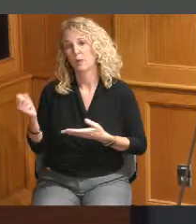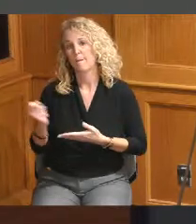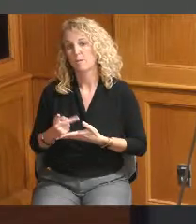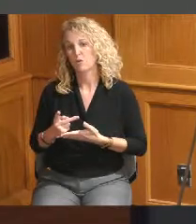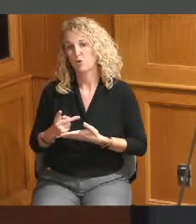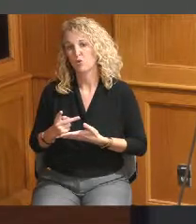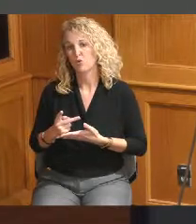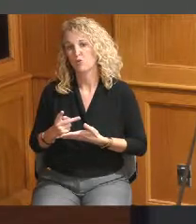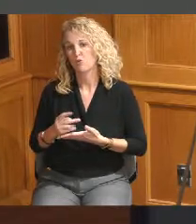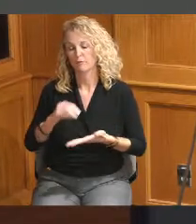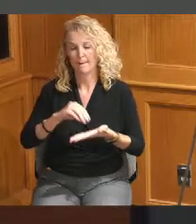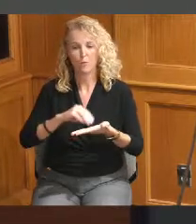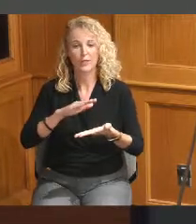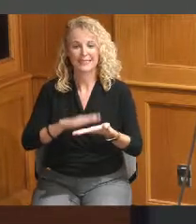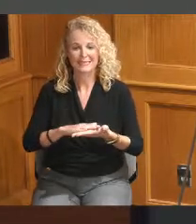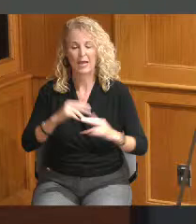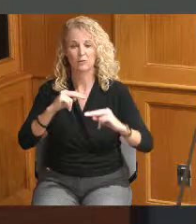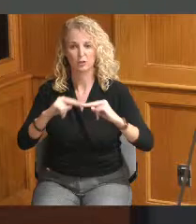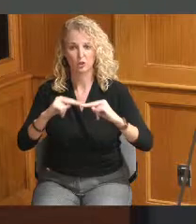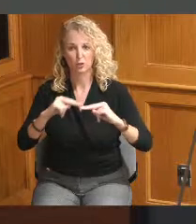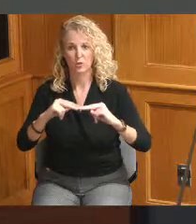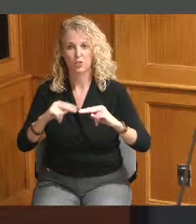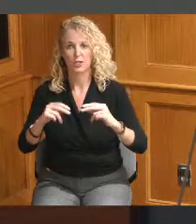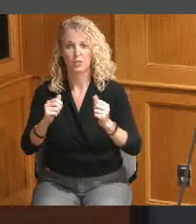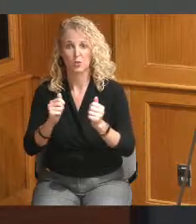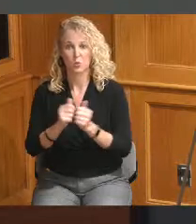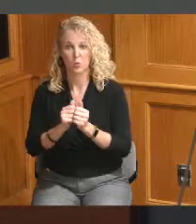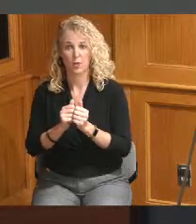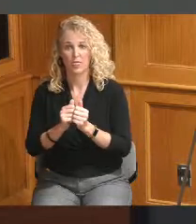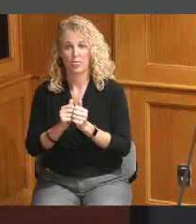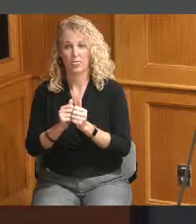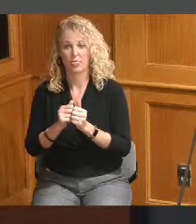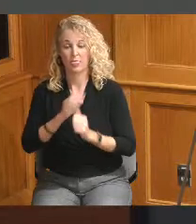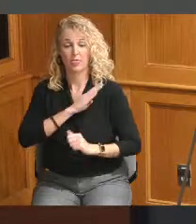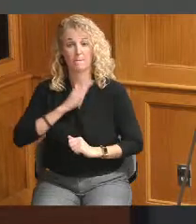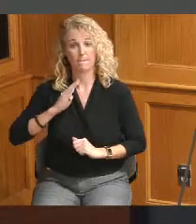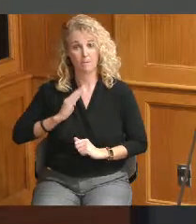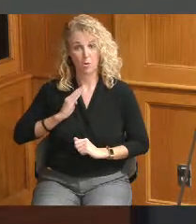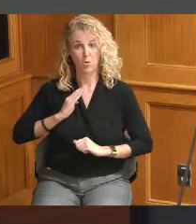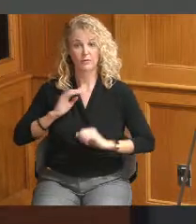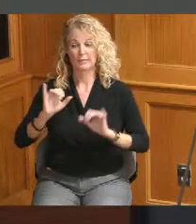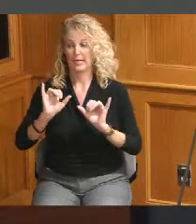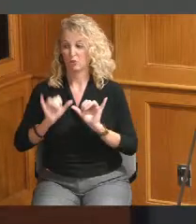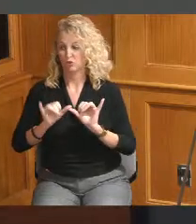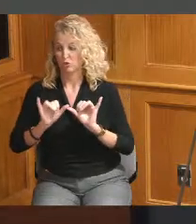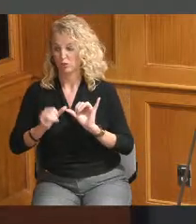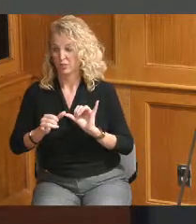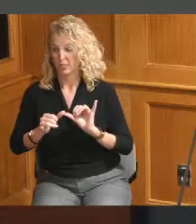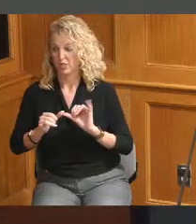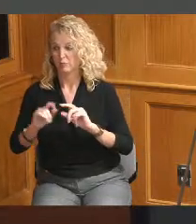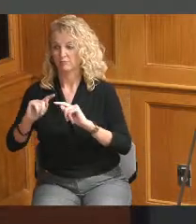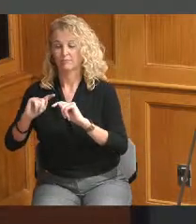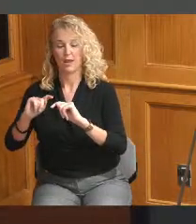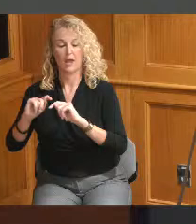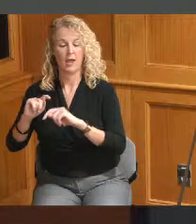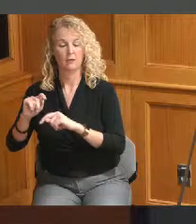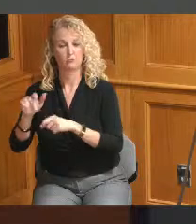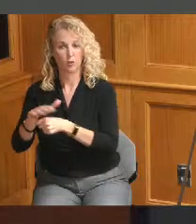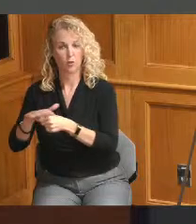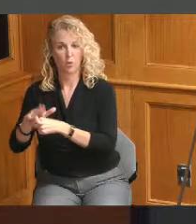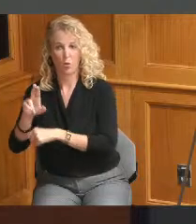approving and journalizing the collective bargaining agreement between the board, the county engineer, and the Teamsters local